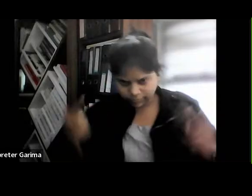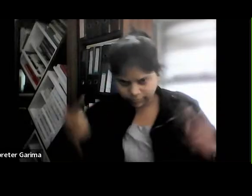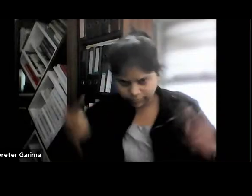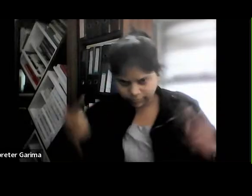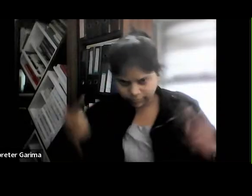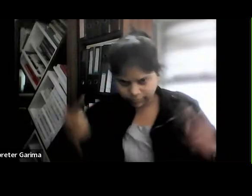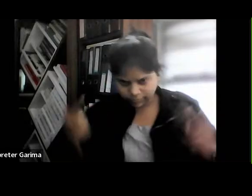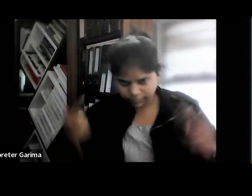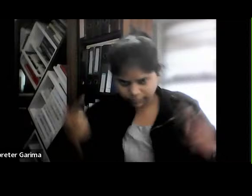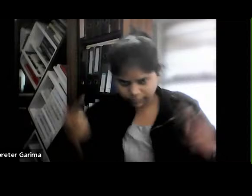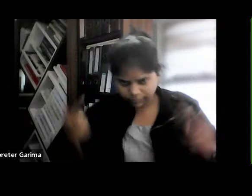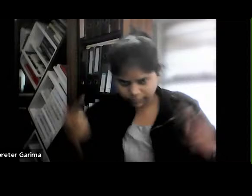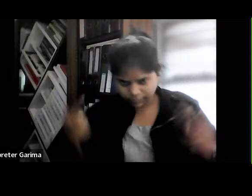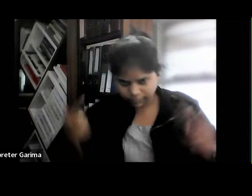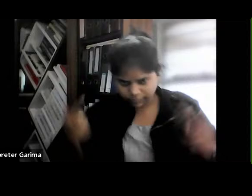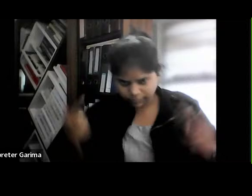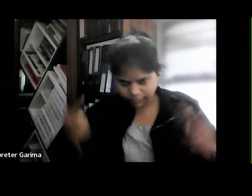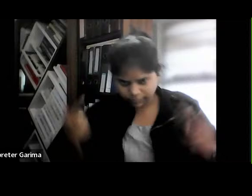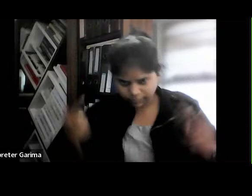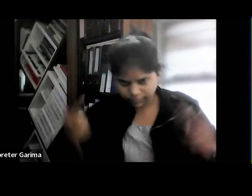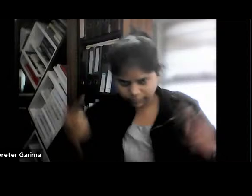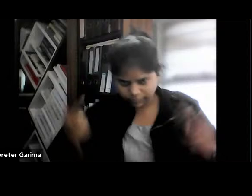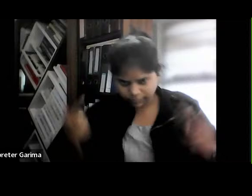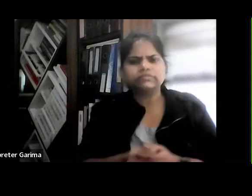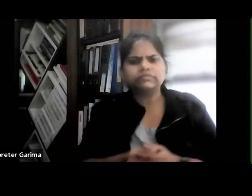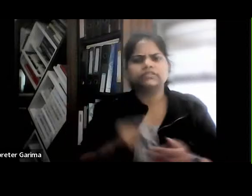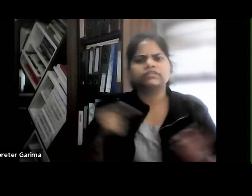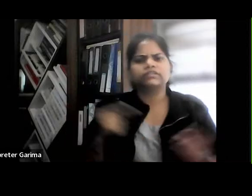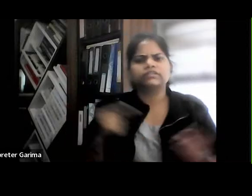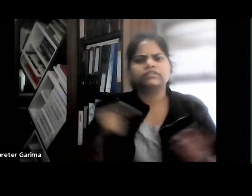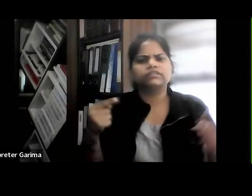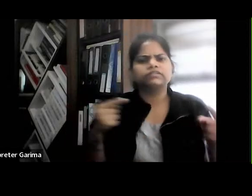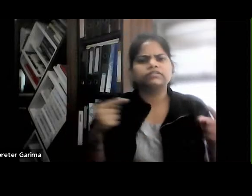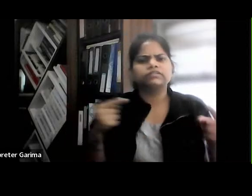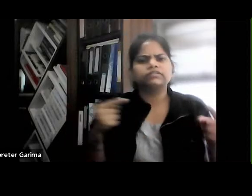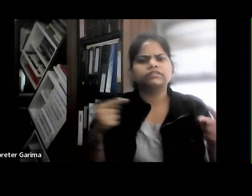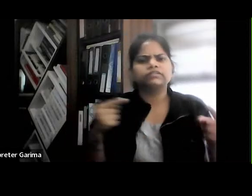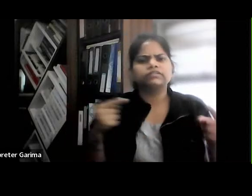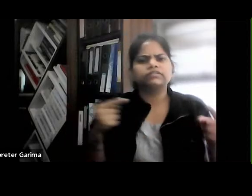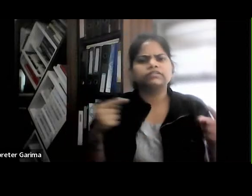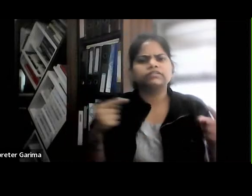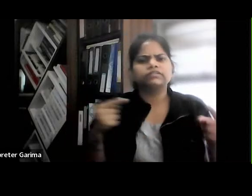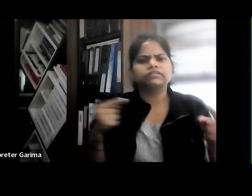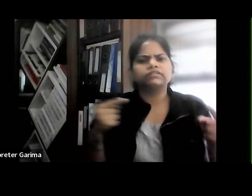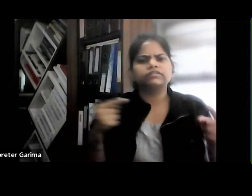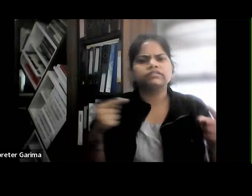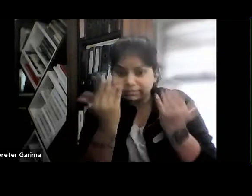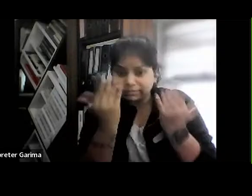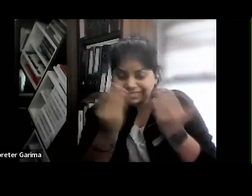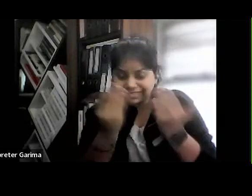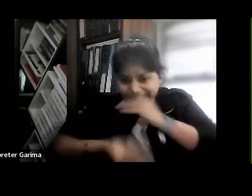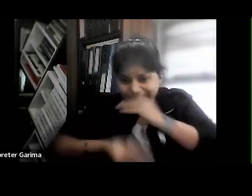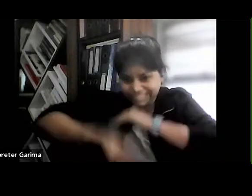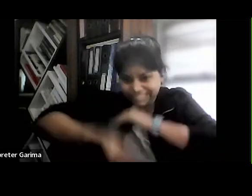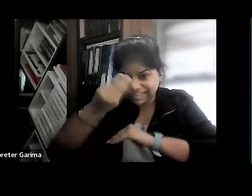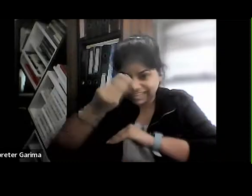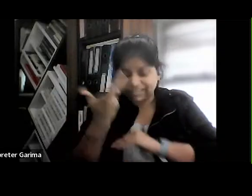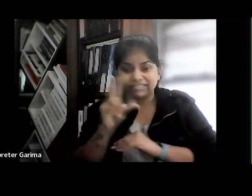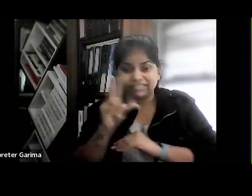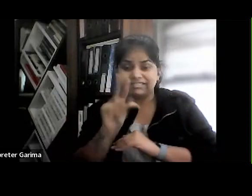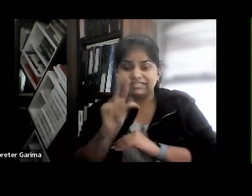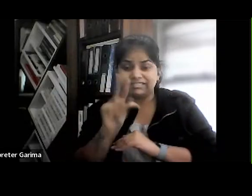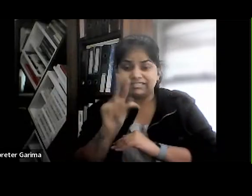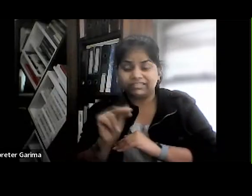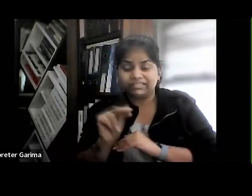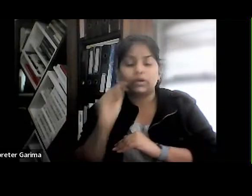you can take a minute extra to conclude, no problem, but don't take 5-7 minutes because others speakers will lose out on time.